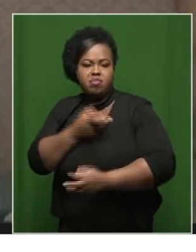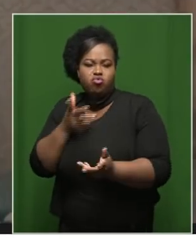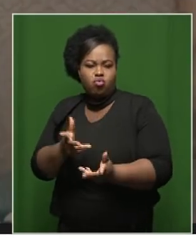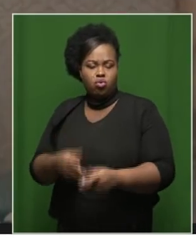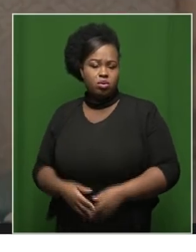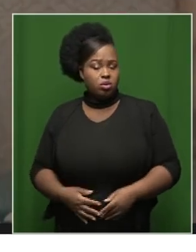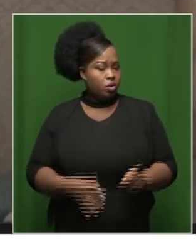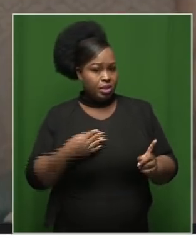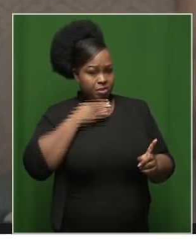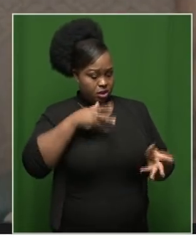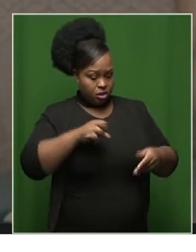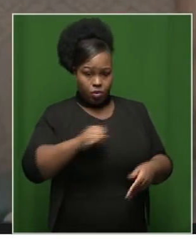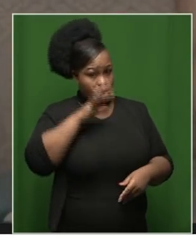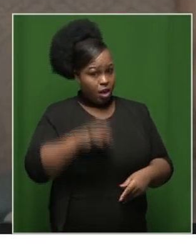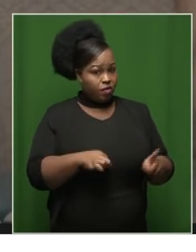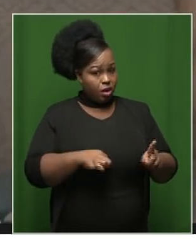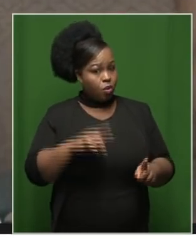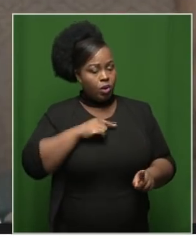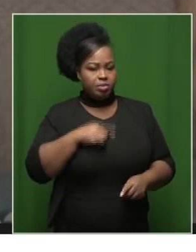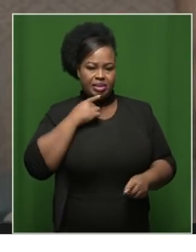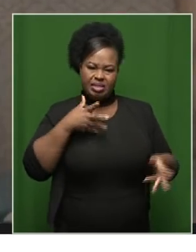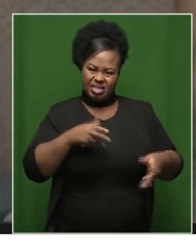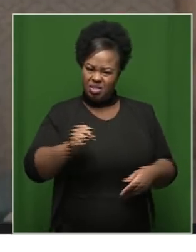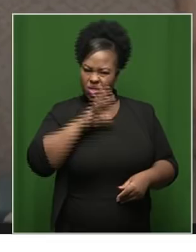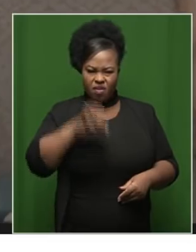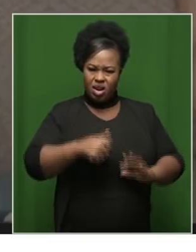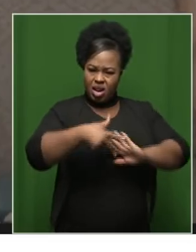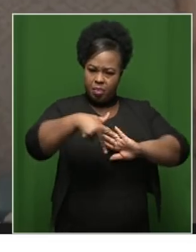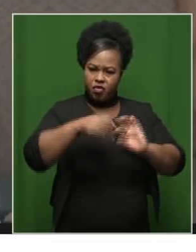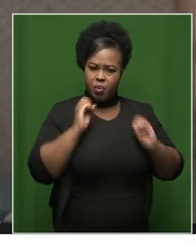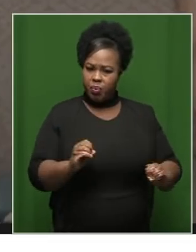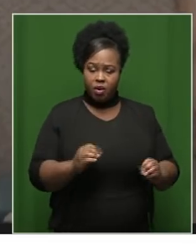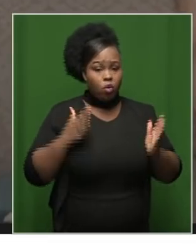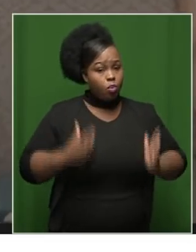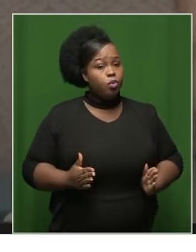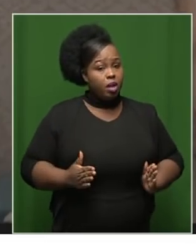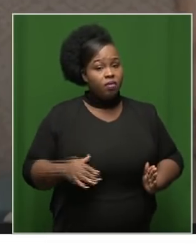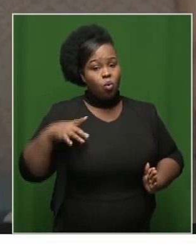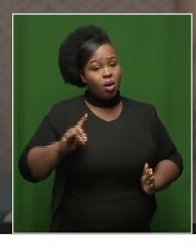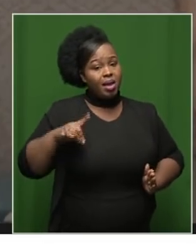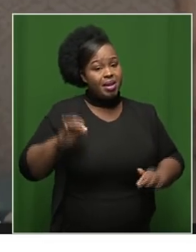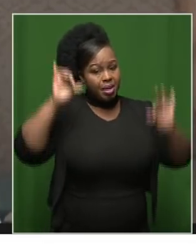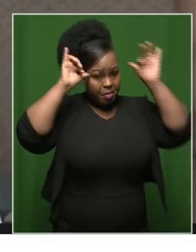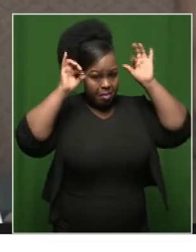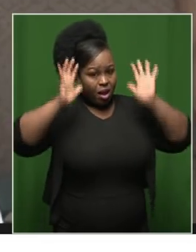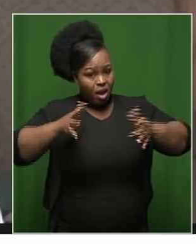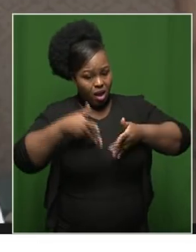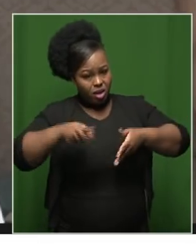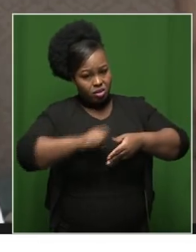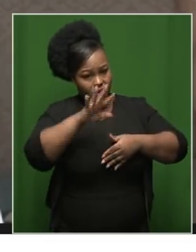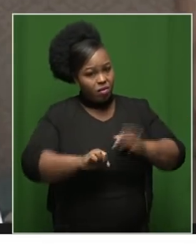not, however, in South Africa, as I mentioned in the introduction, currently being used on humans. It's only for animal use in South